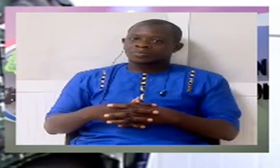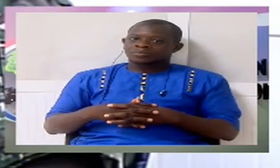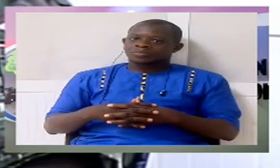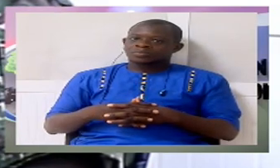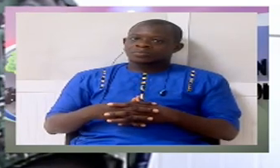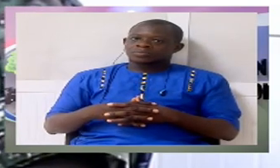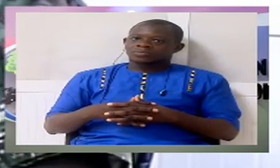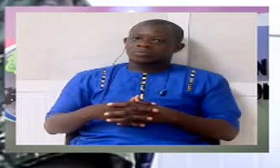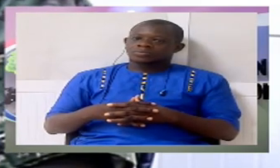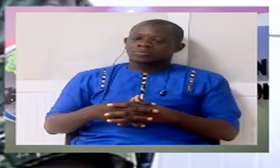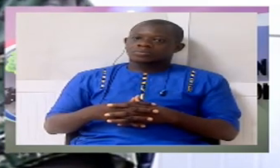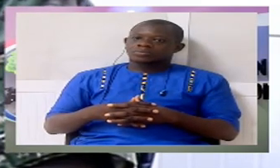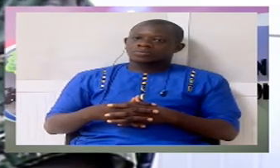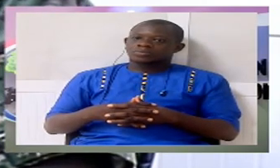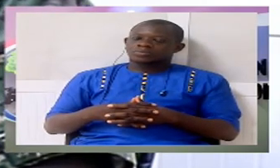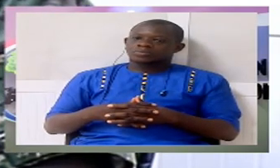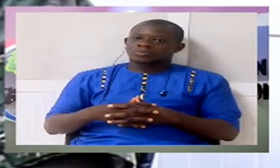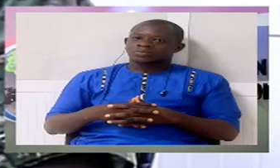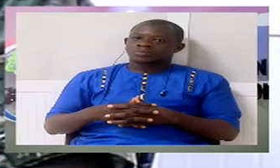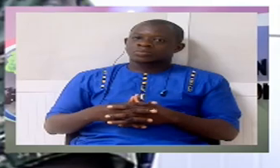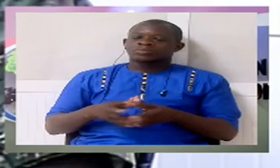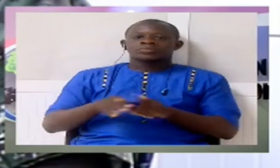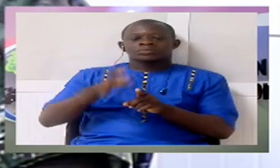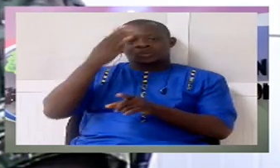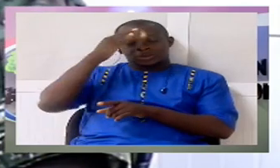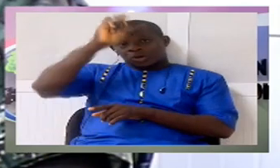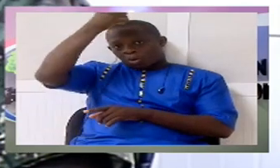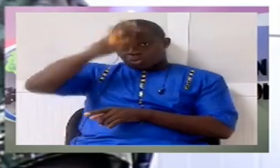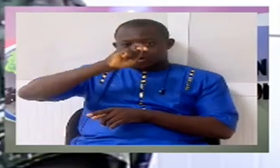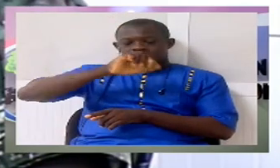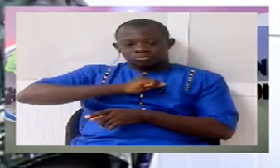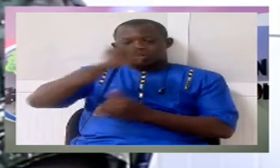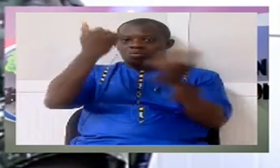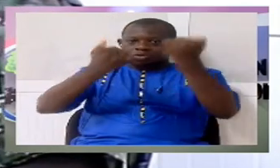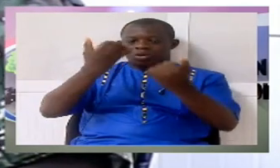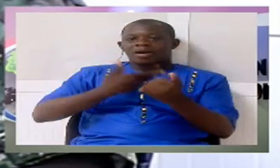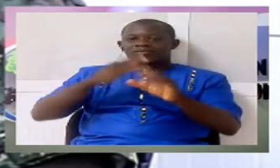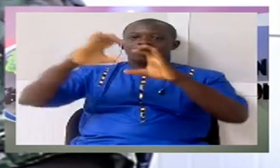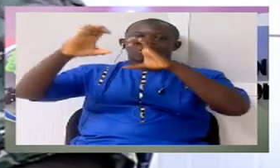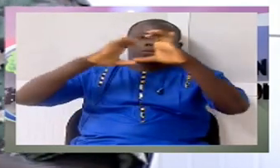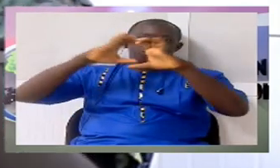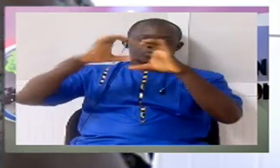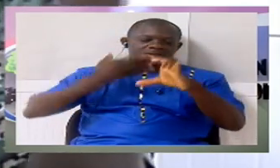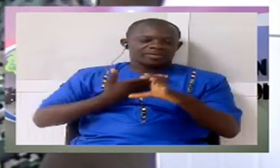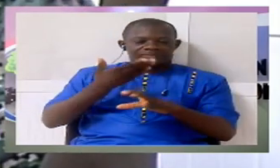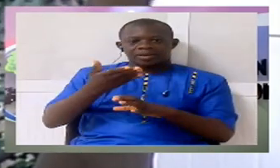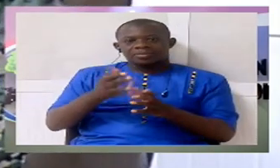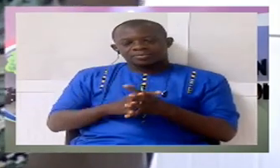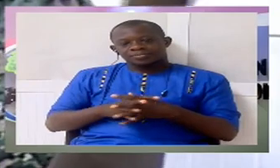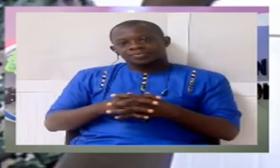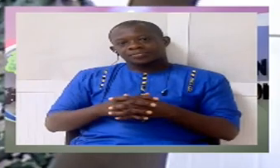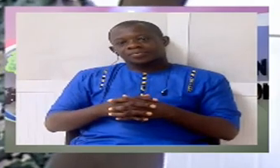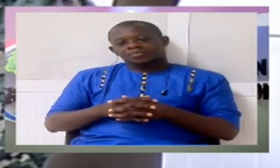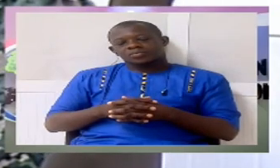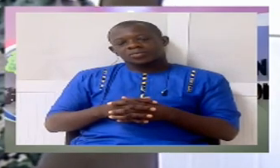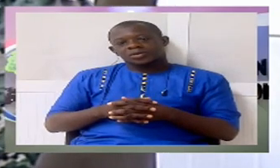hung up police communication. I'm not police level military because the name communication. The police have a communication set. It could be